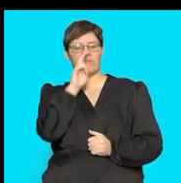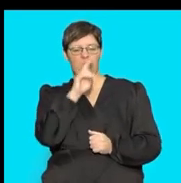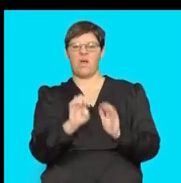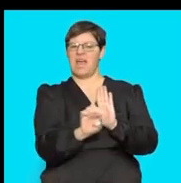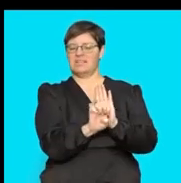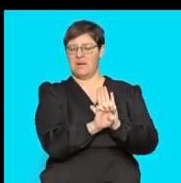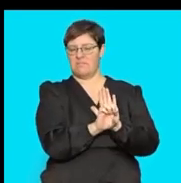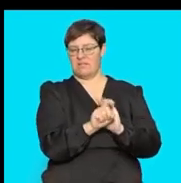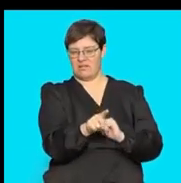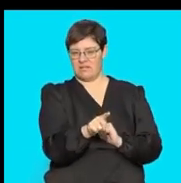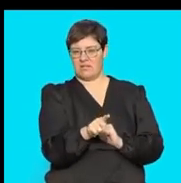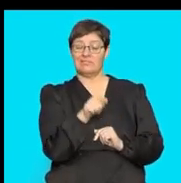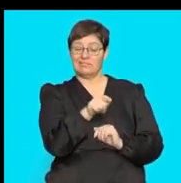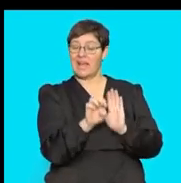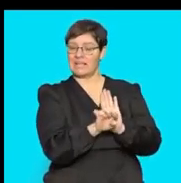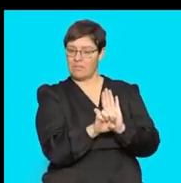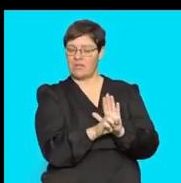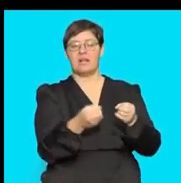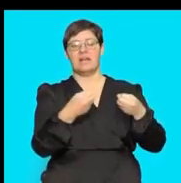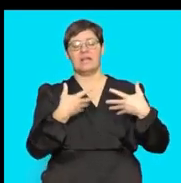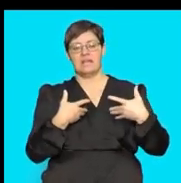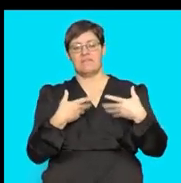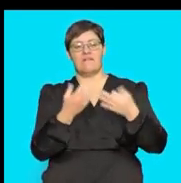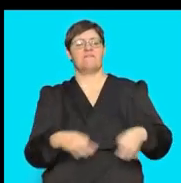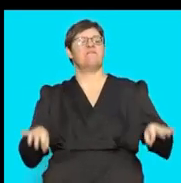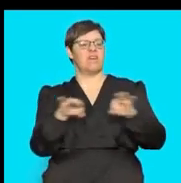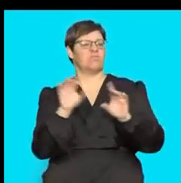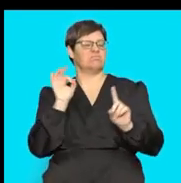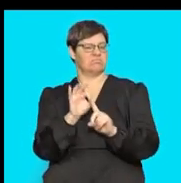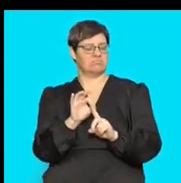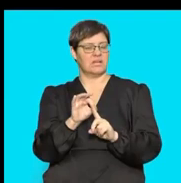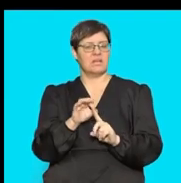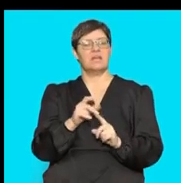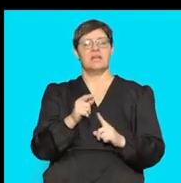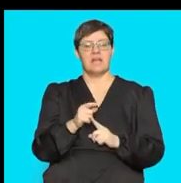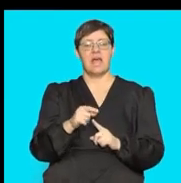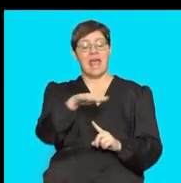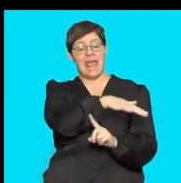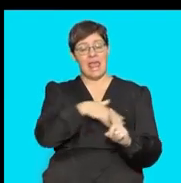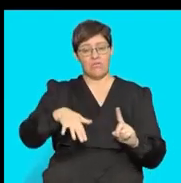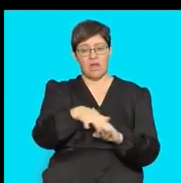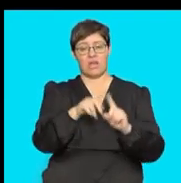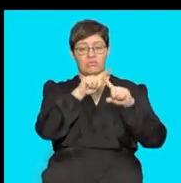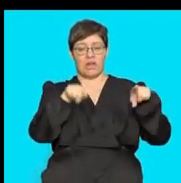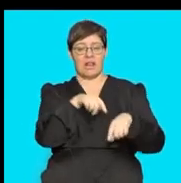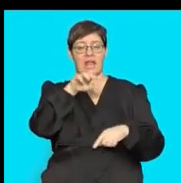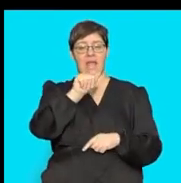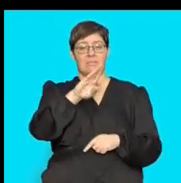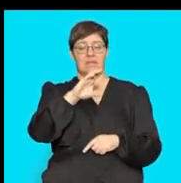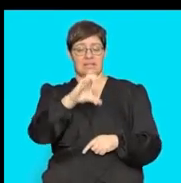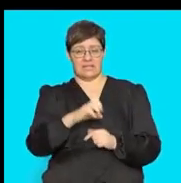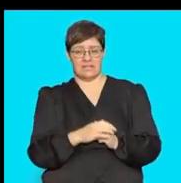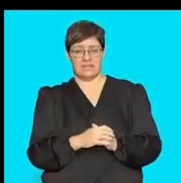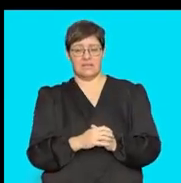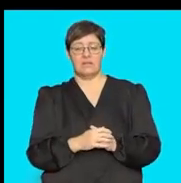Let's look at one example. In this example, they've given us an actual values. They said the area of triangle ABC. We need to find